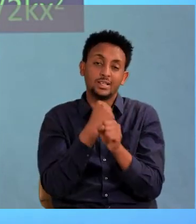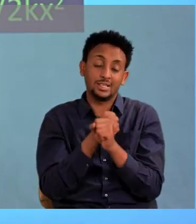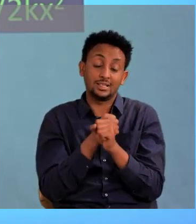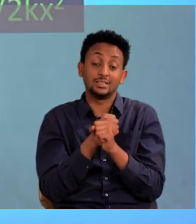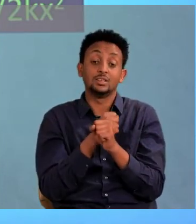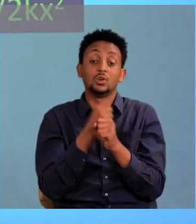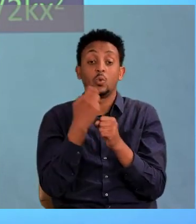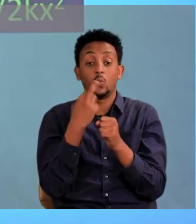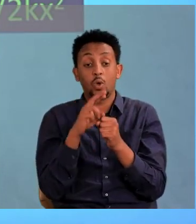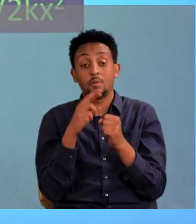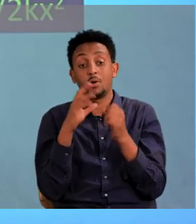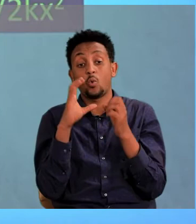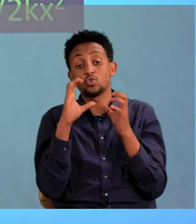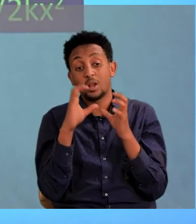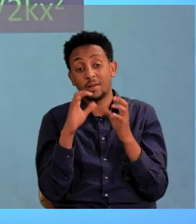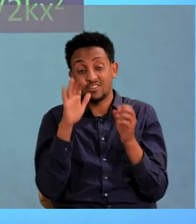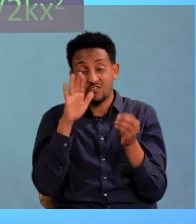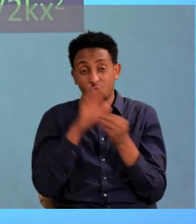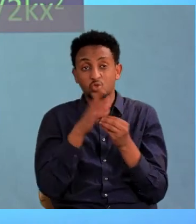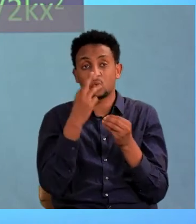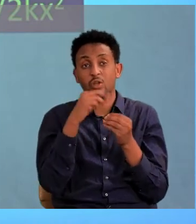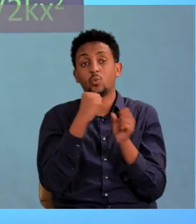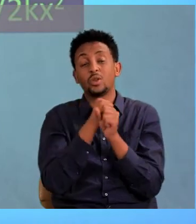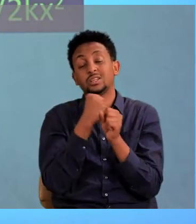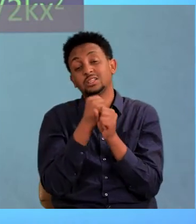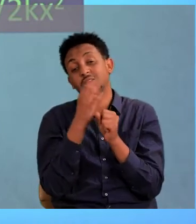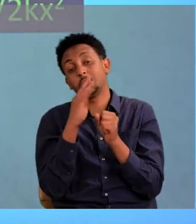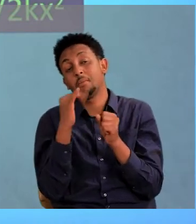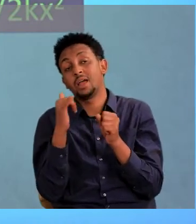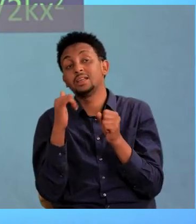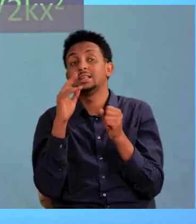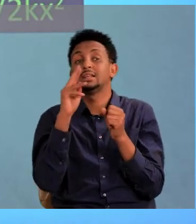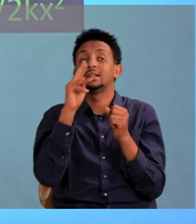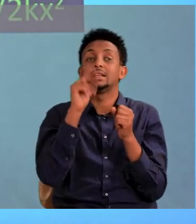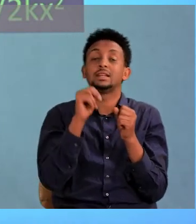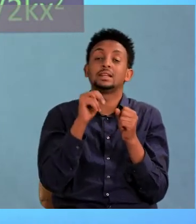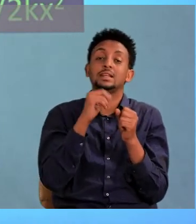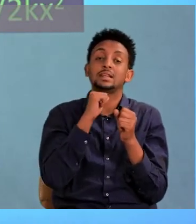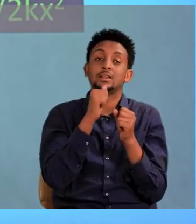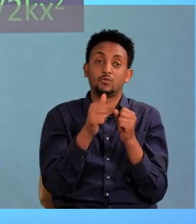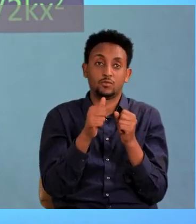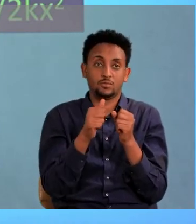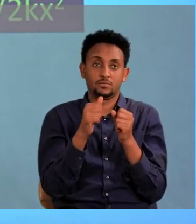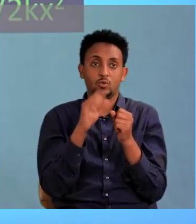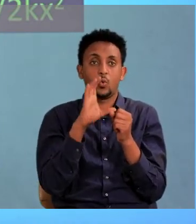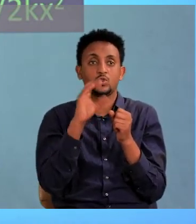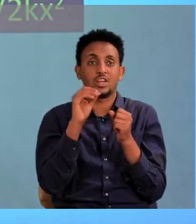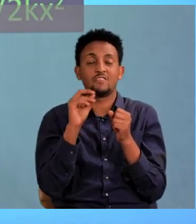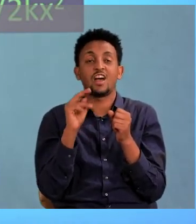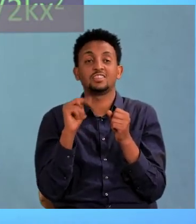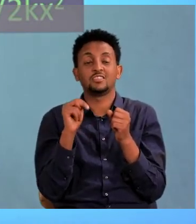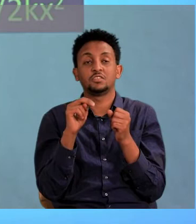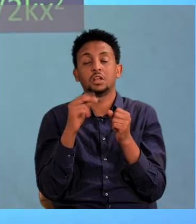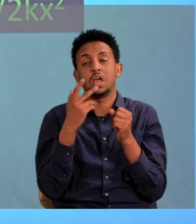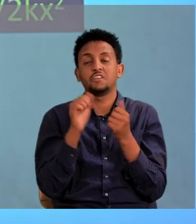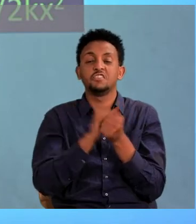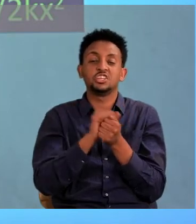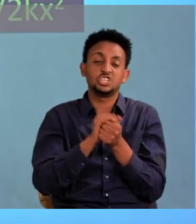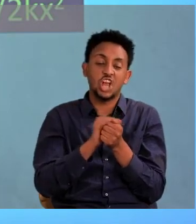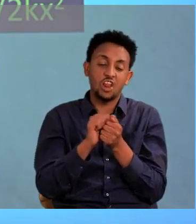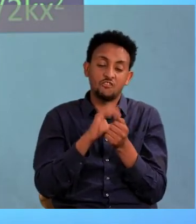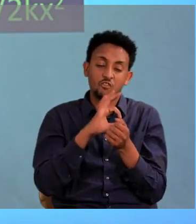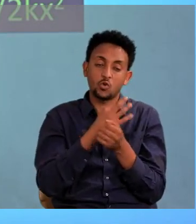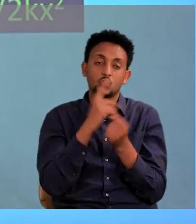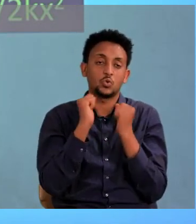done either by conservative force or the work done by non-conservative force. There might be non-conservative force like frictional force and so